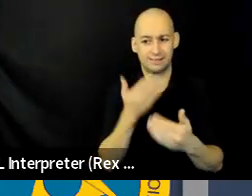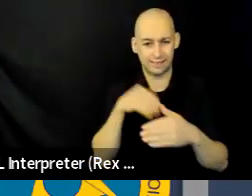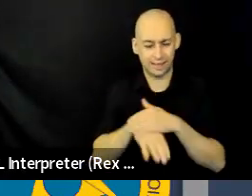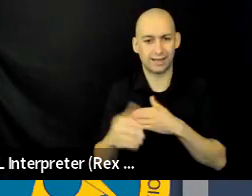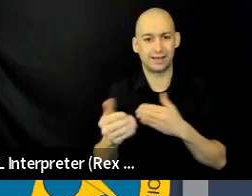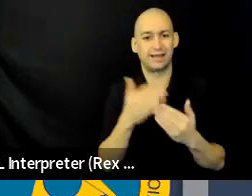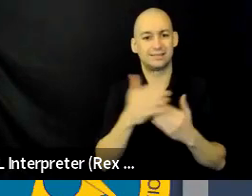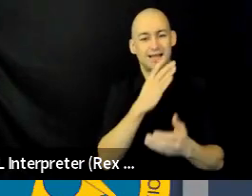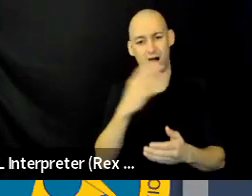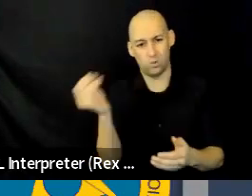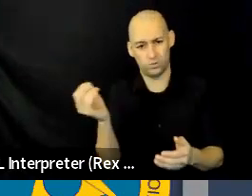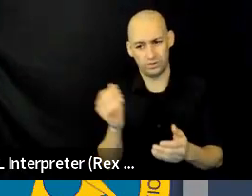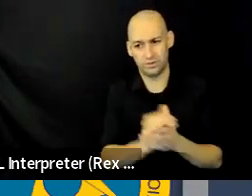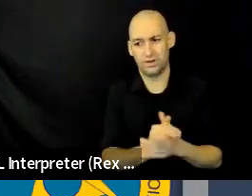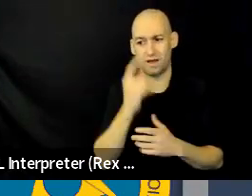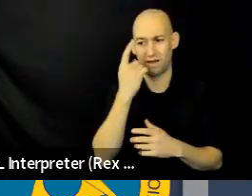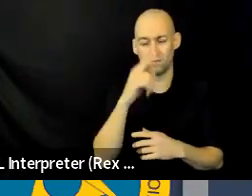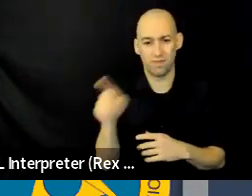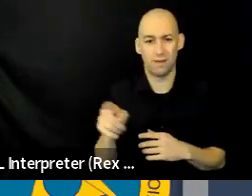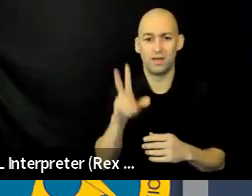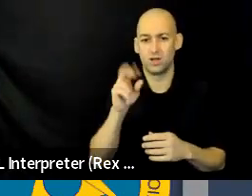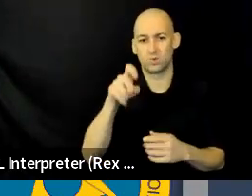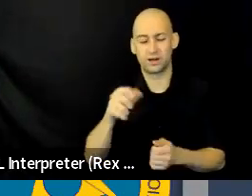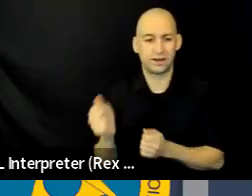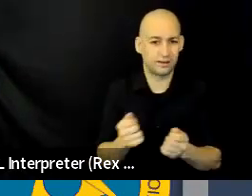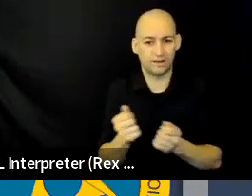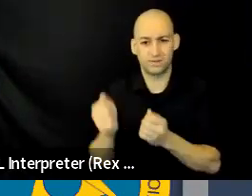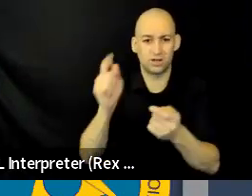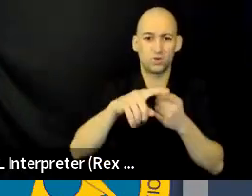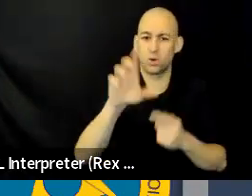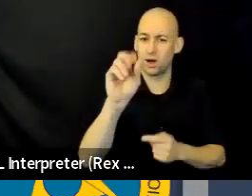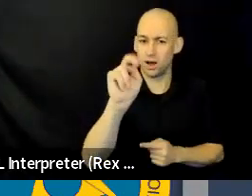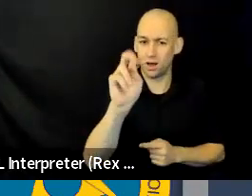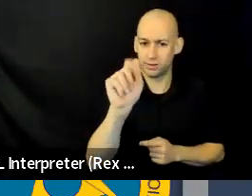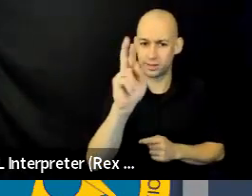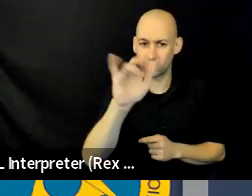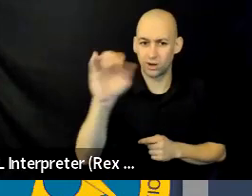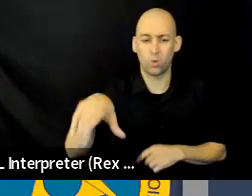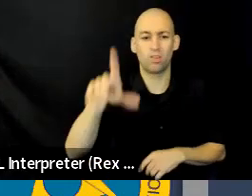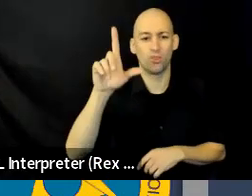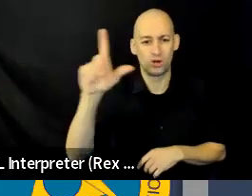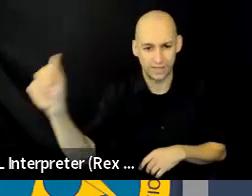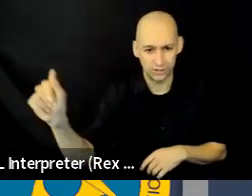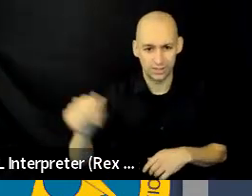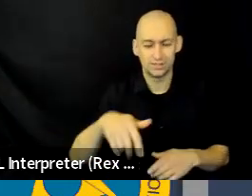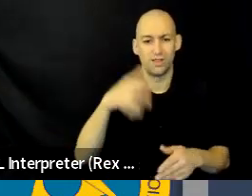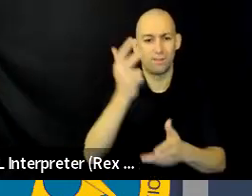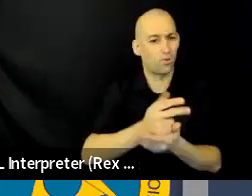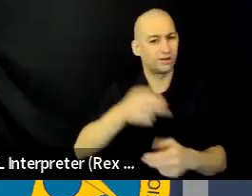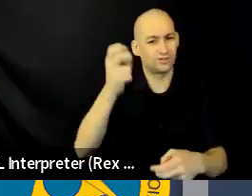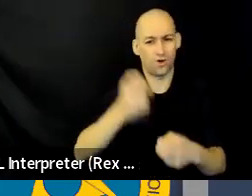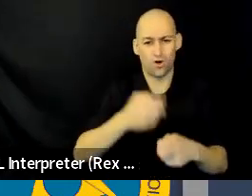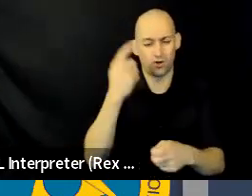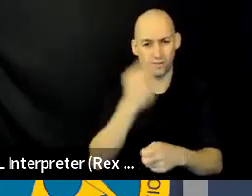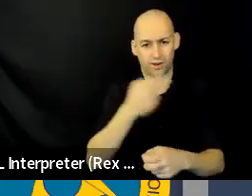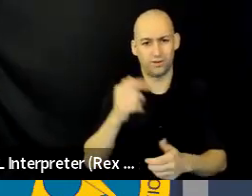is huge. So for them, they don't have to navigate to Ontario, LA, where parking is very difficult to navigate.